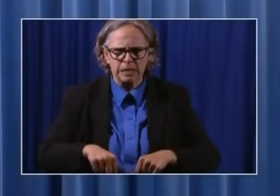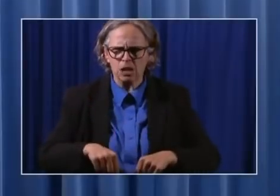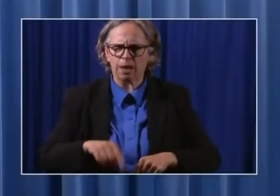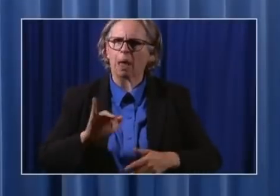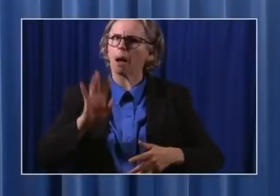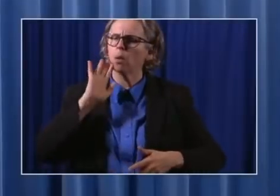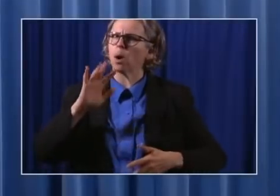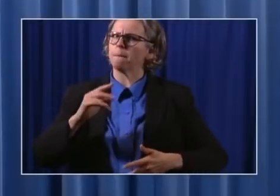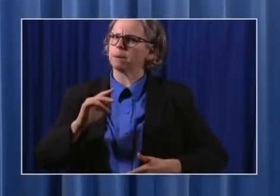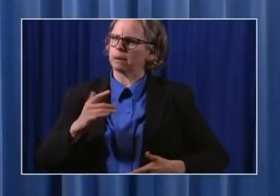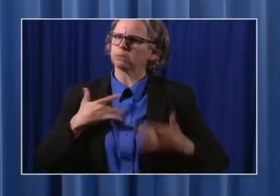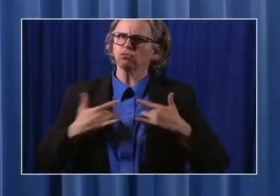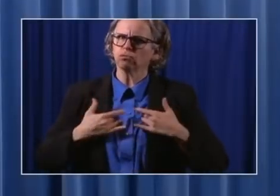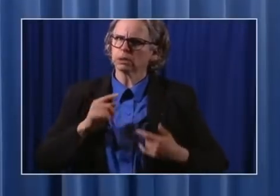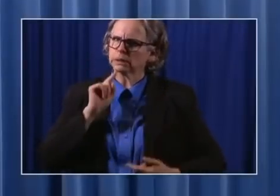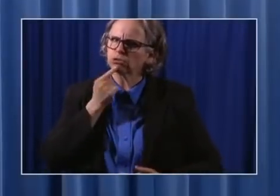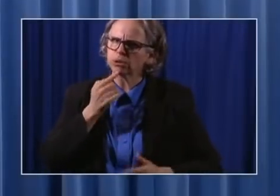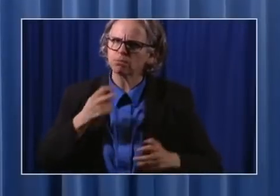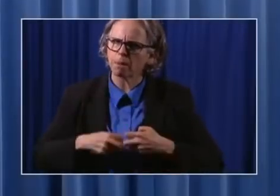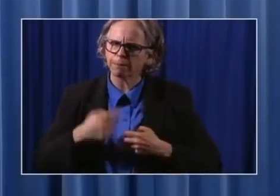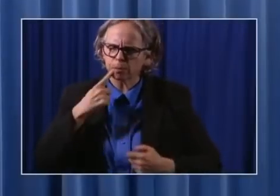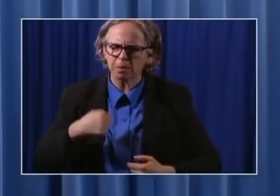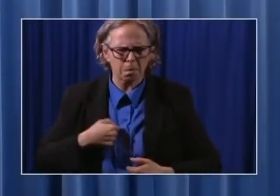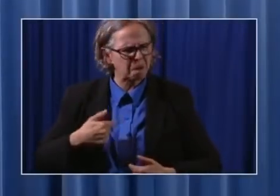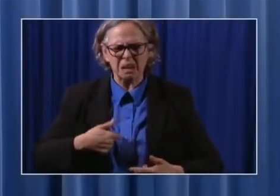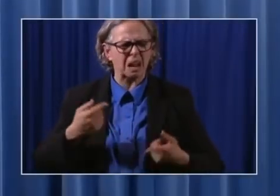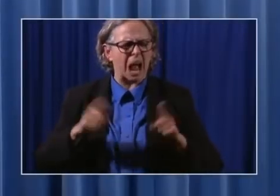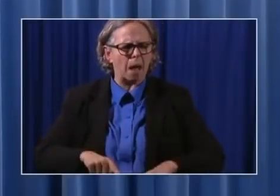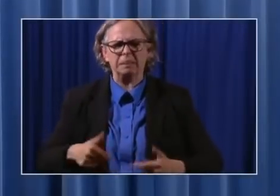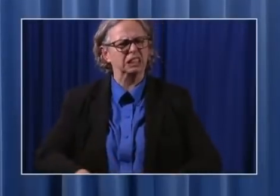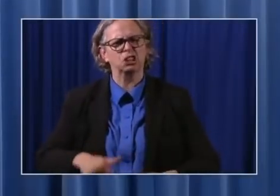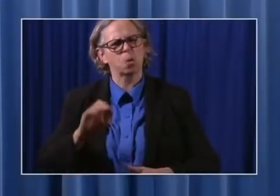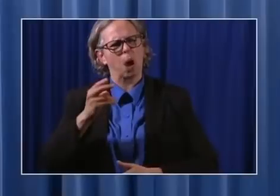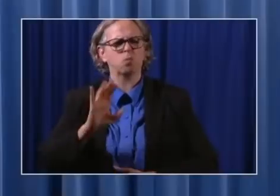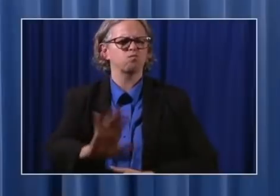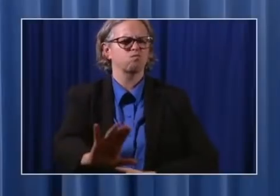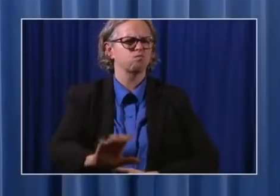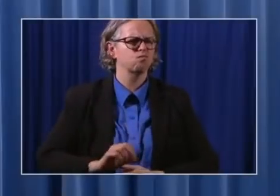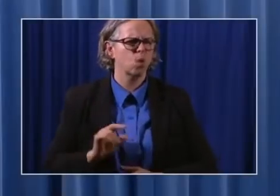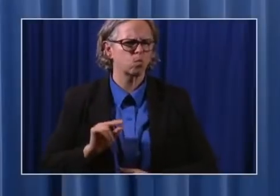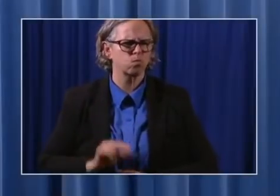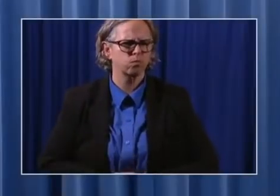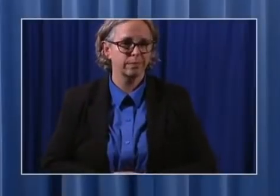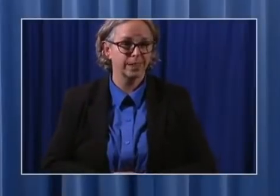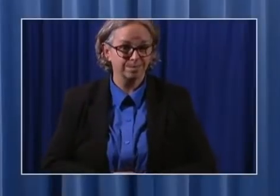going to happen. We have no indication that's going to happen. Thank you.